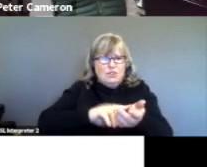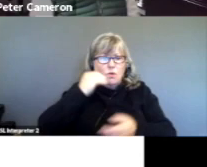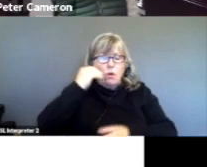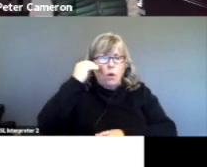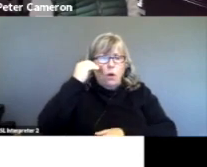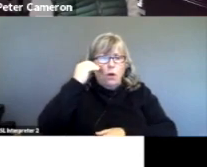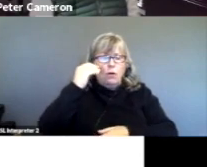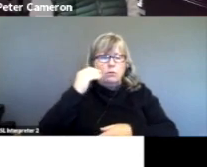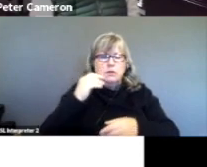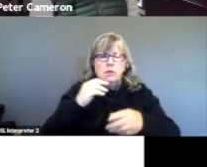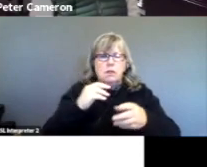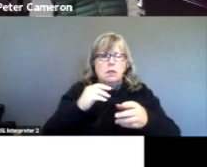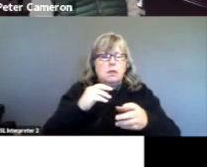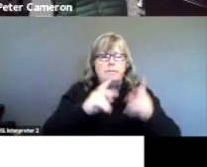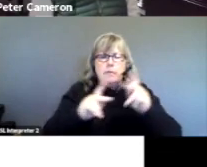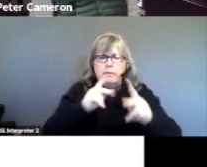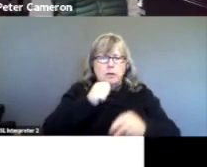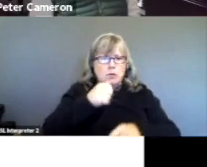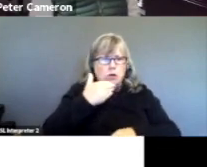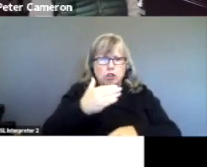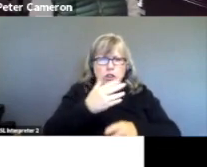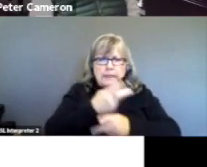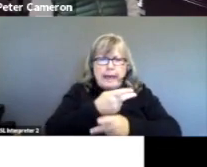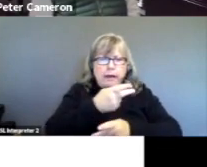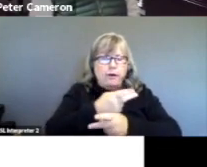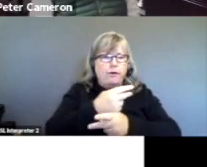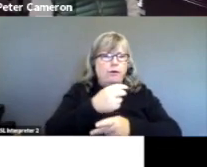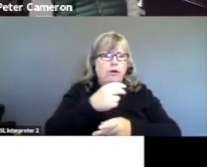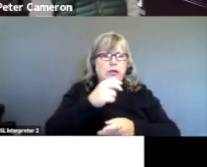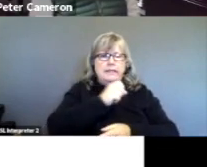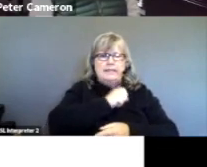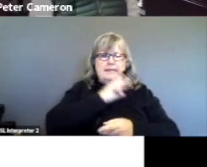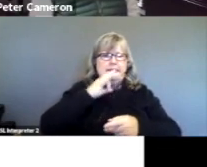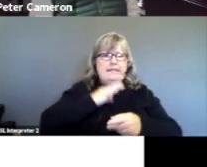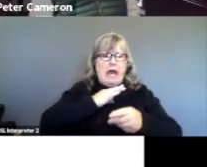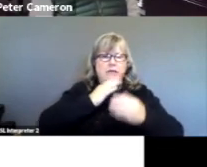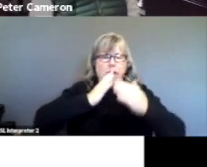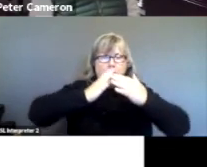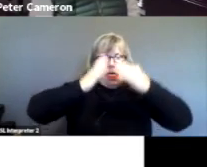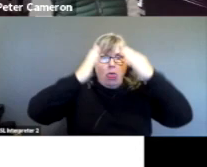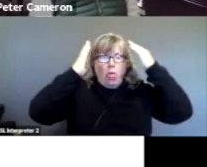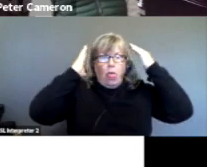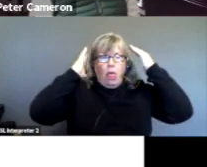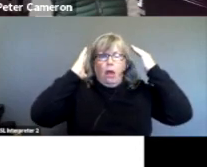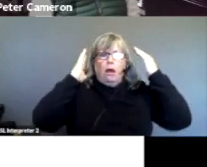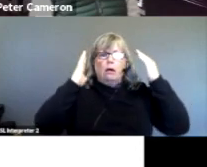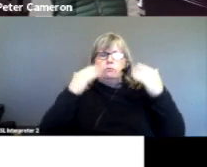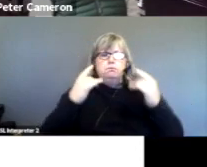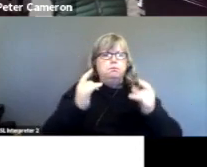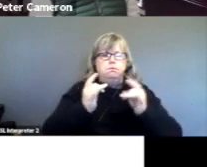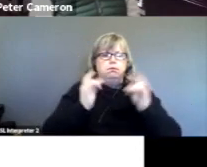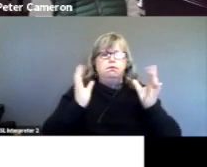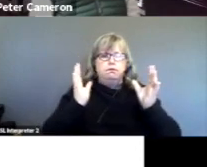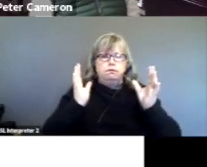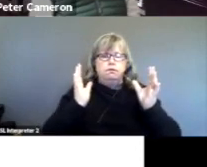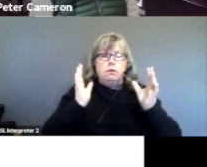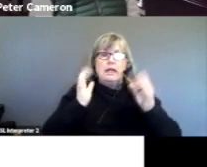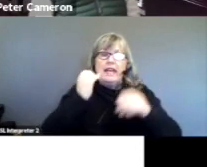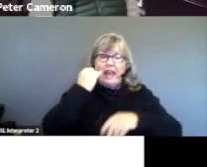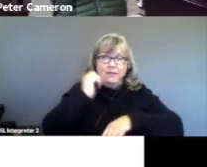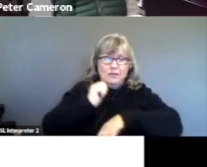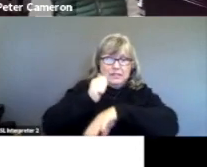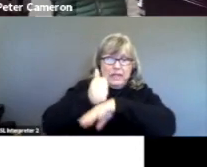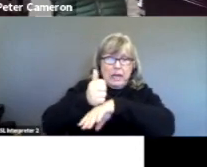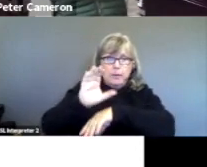of the staff because they were being, pushed to the limit. where if you actually set up a cooperative where they had a